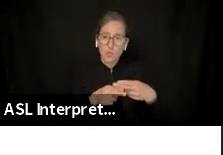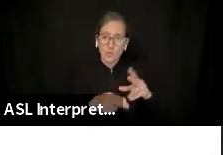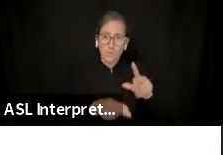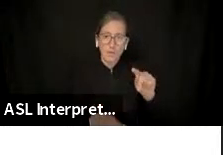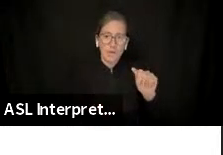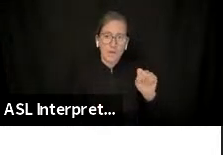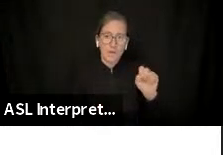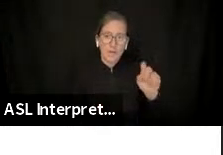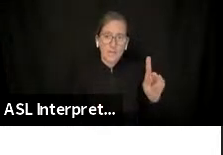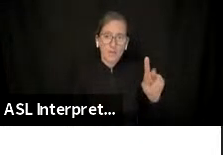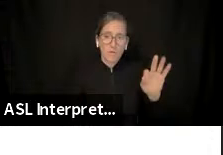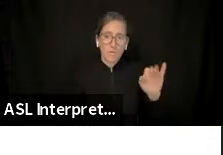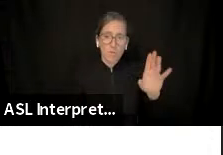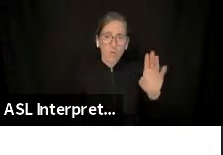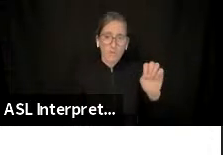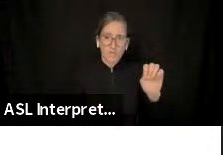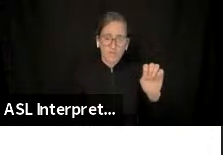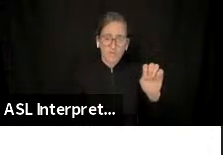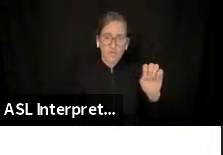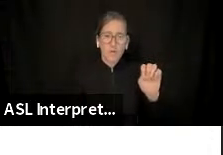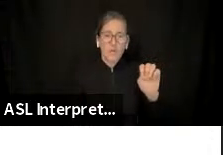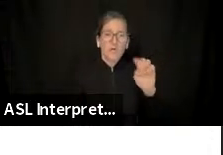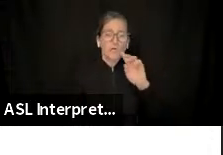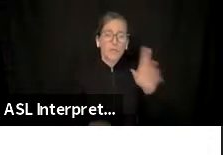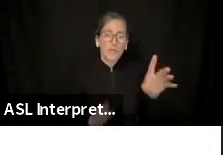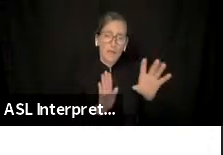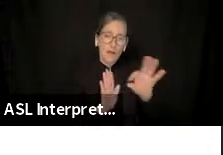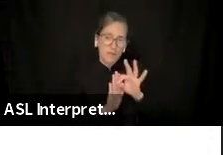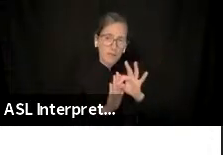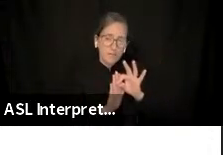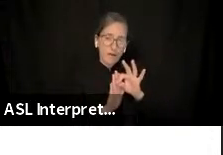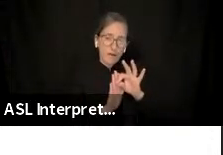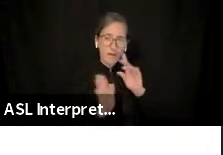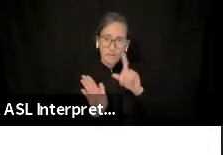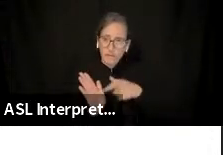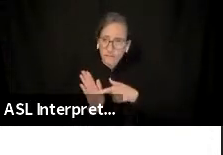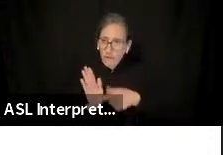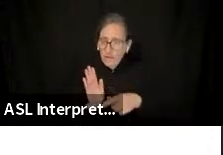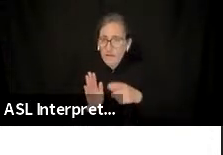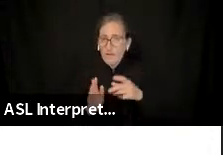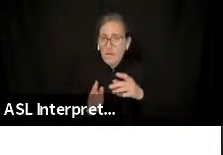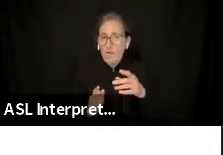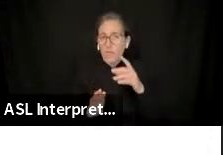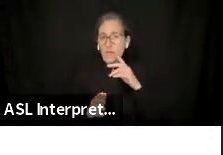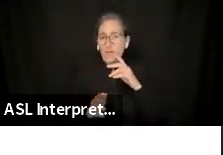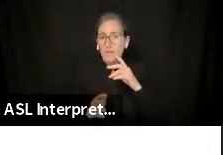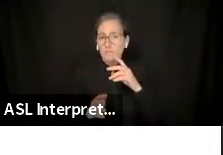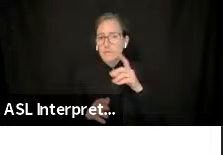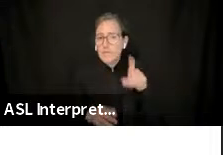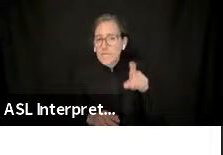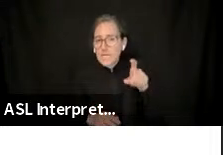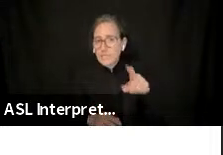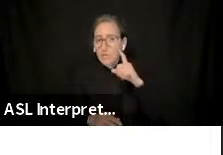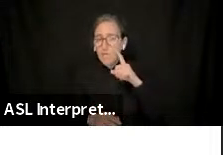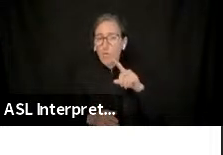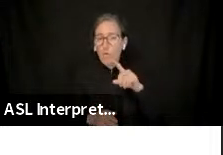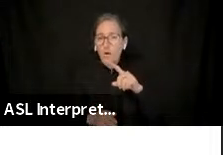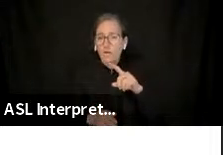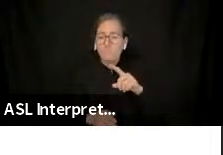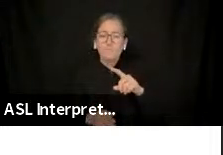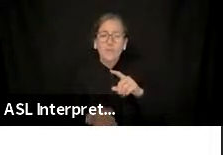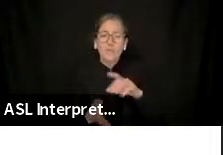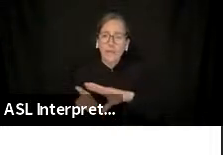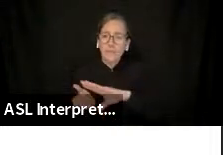needs and priorities of underrepresented communities in Bend, and to provide the basis for